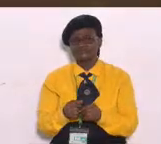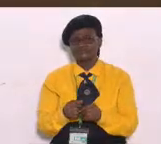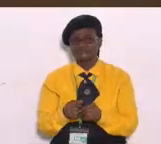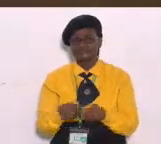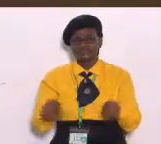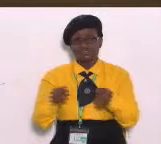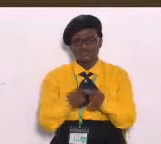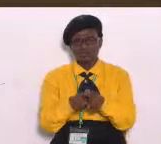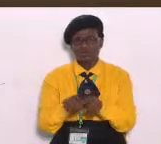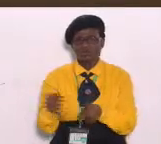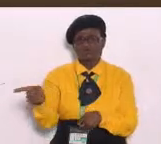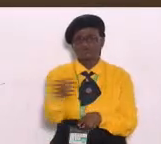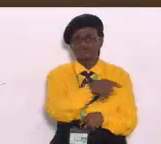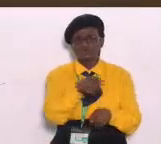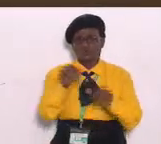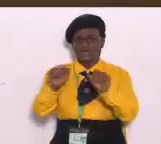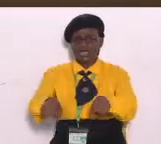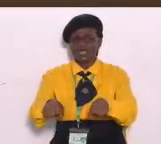So you can